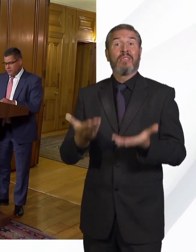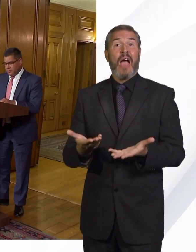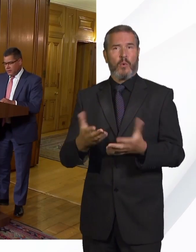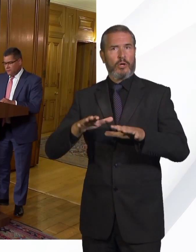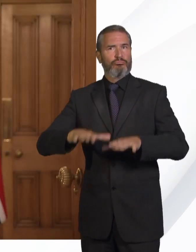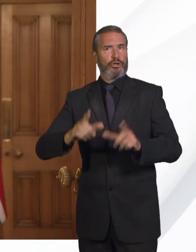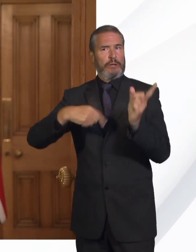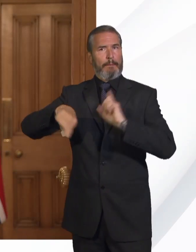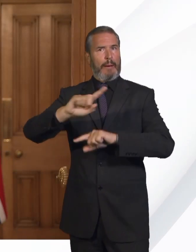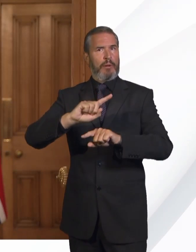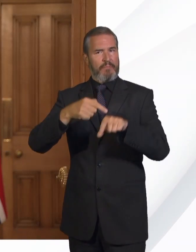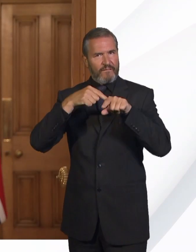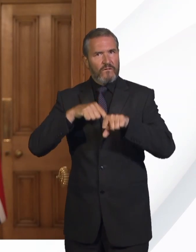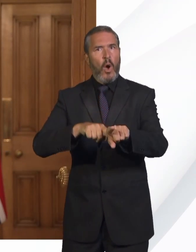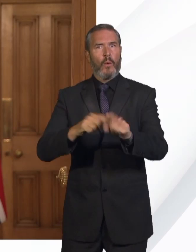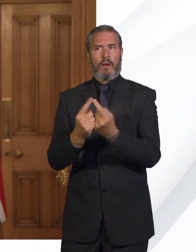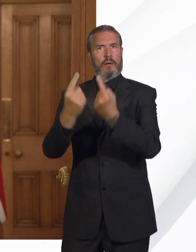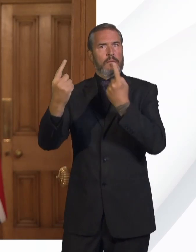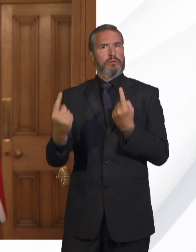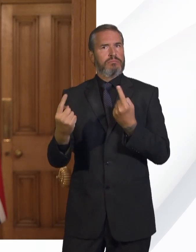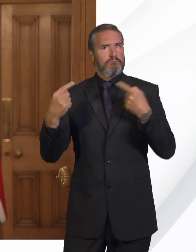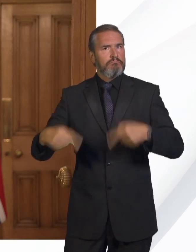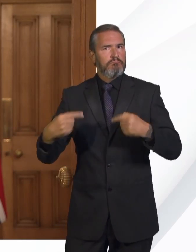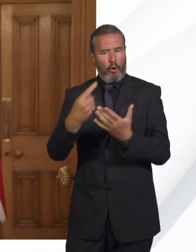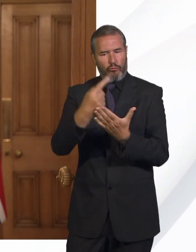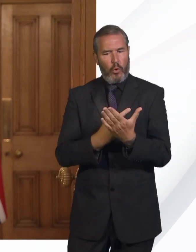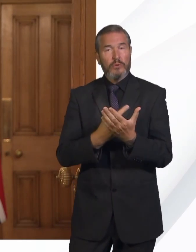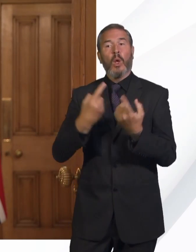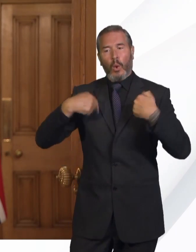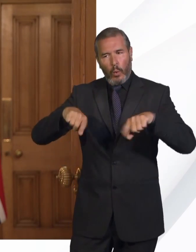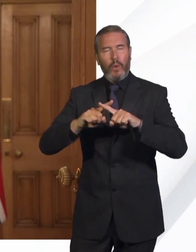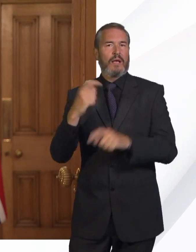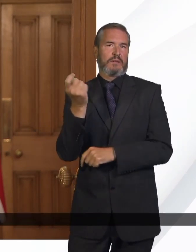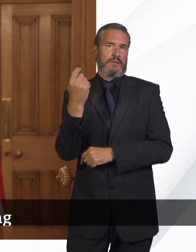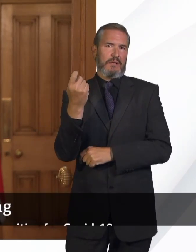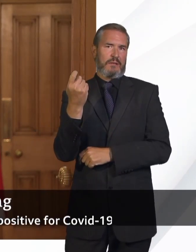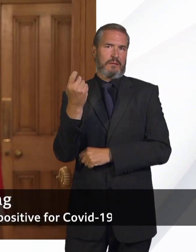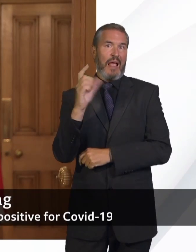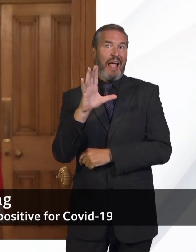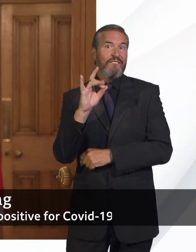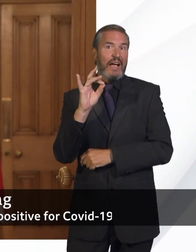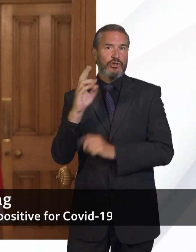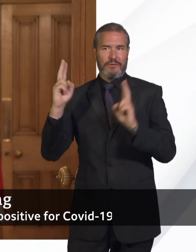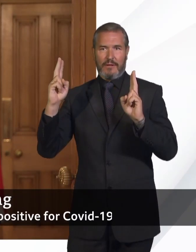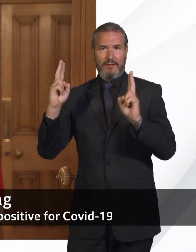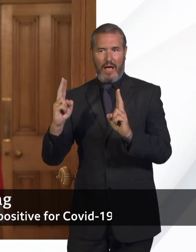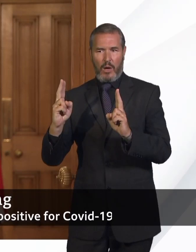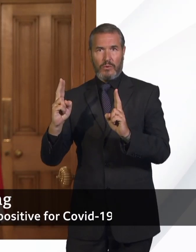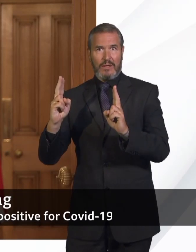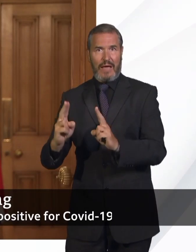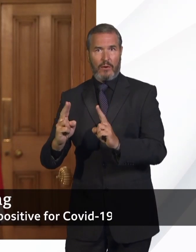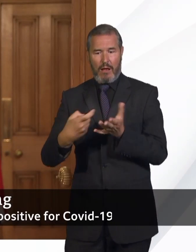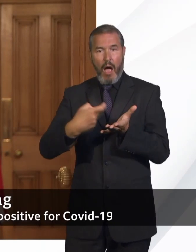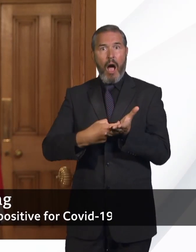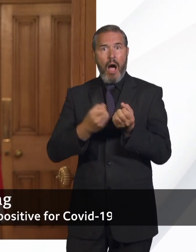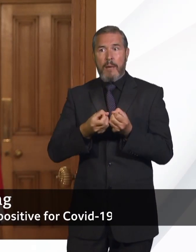British people in following social distancing rules, we have succeeded in reducing the number of infections and getting the R rate